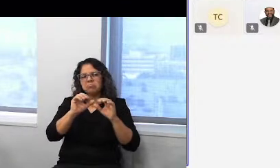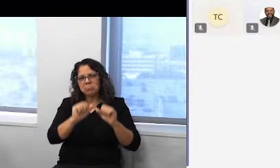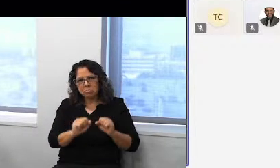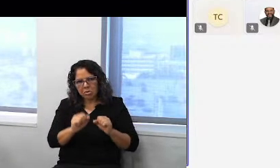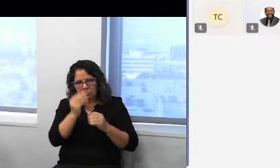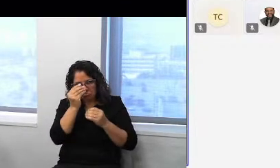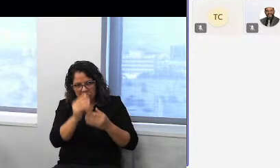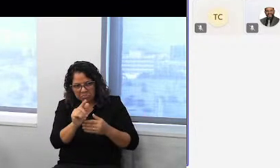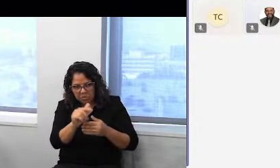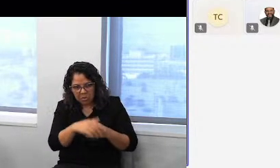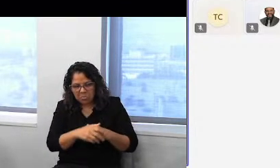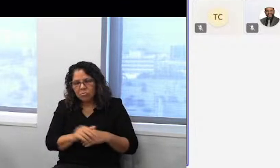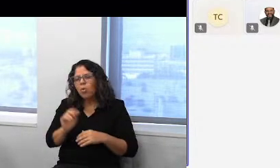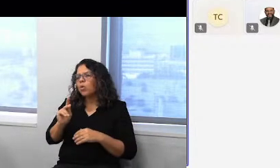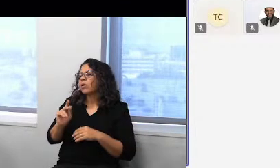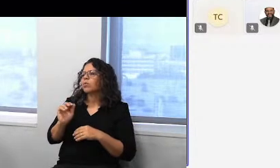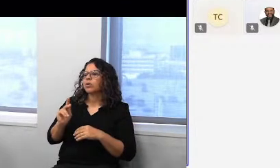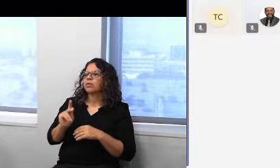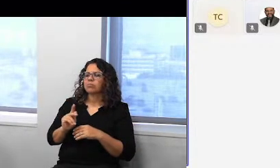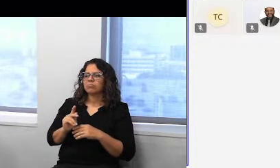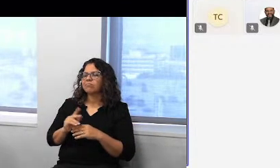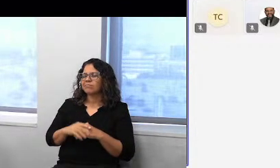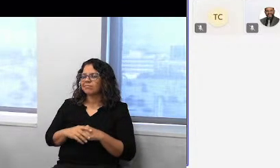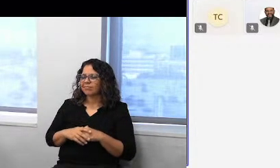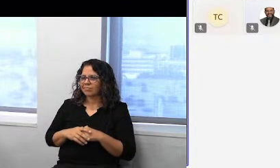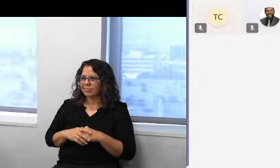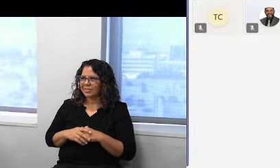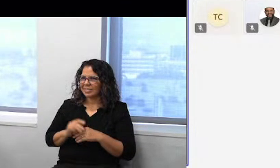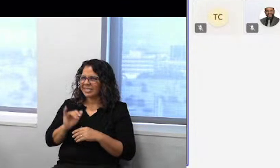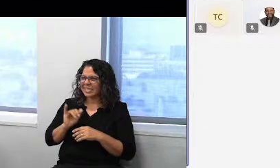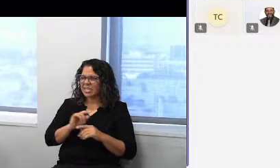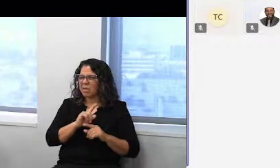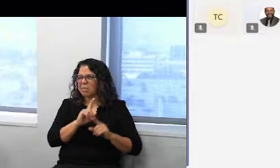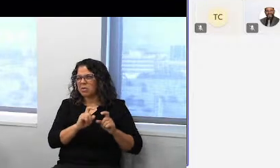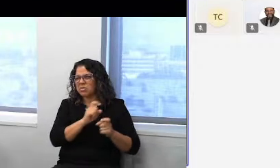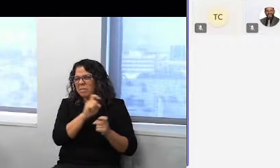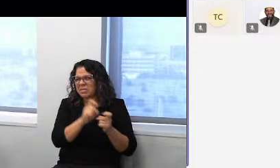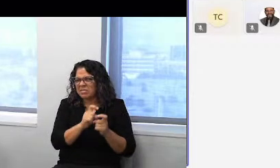now. All right. You're asking very specific question. I cannot not answer. All right. Well, thank you.